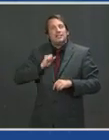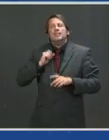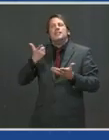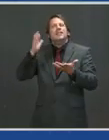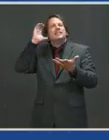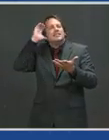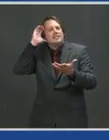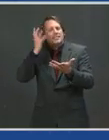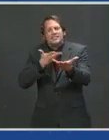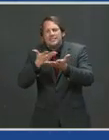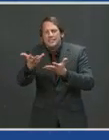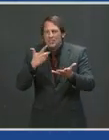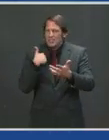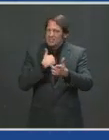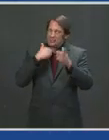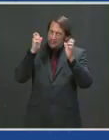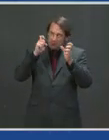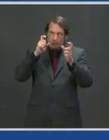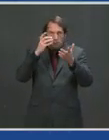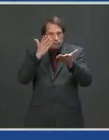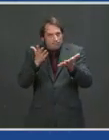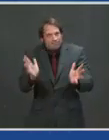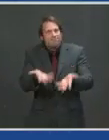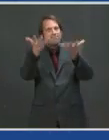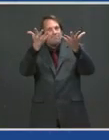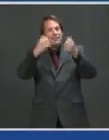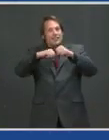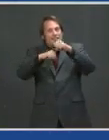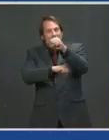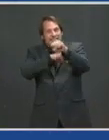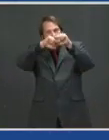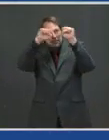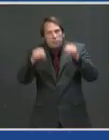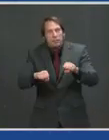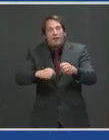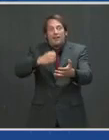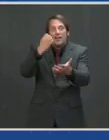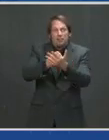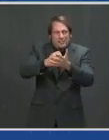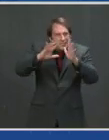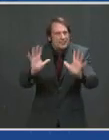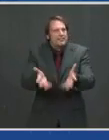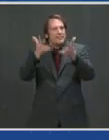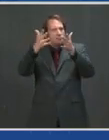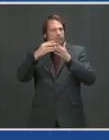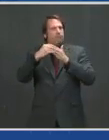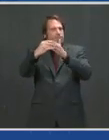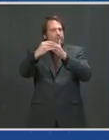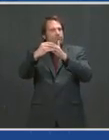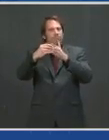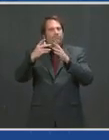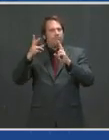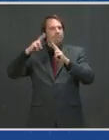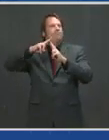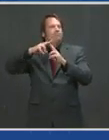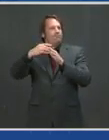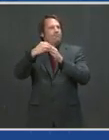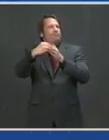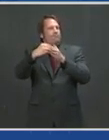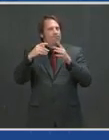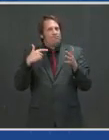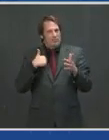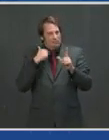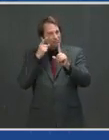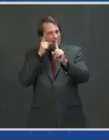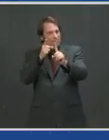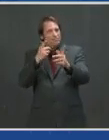for everyone and allows America to remain the world leader. When we do that, I believe,